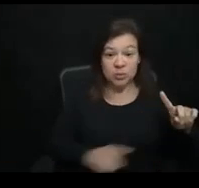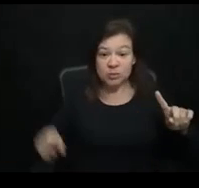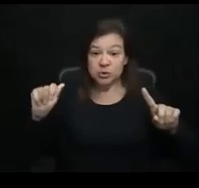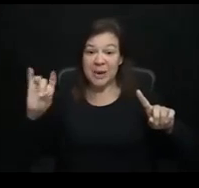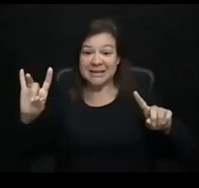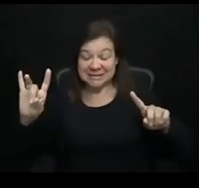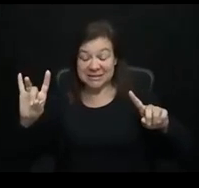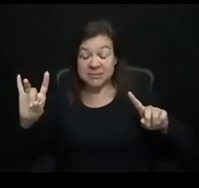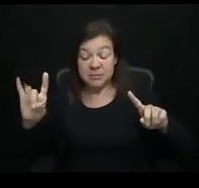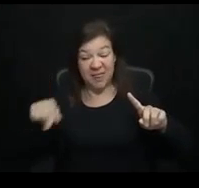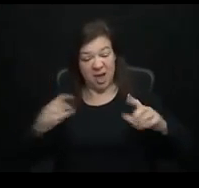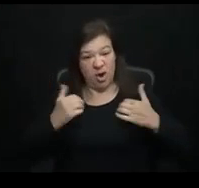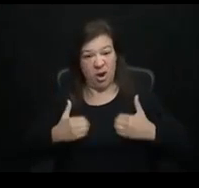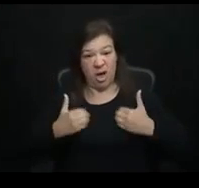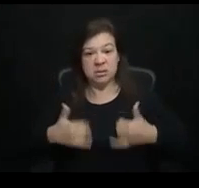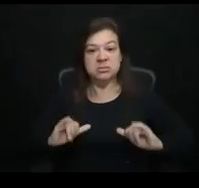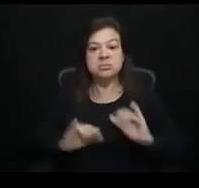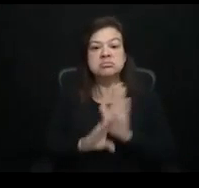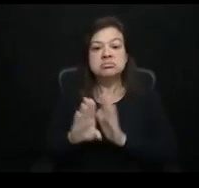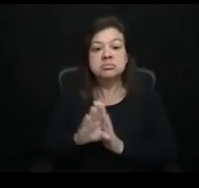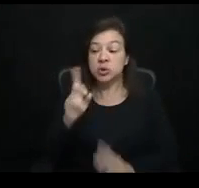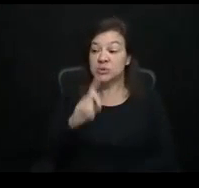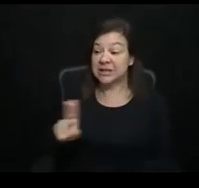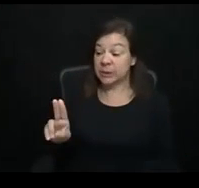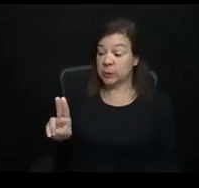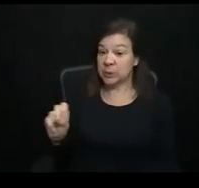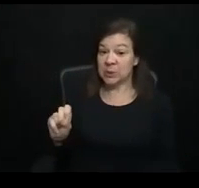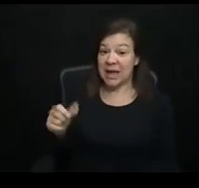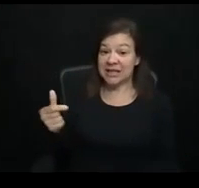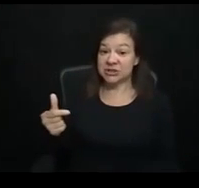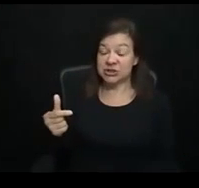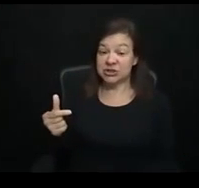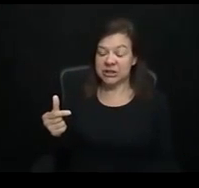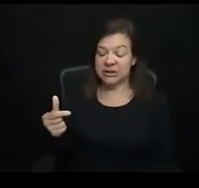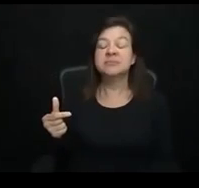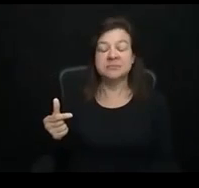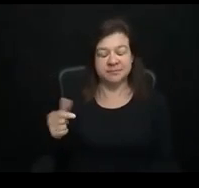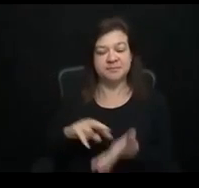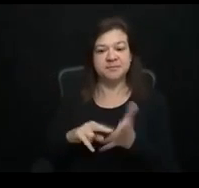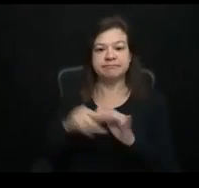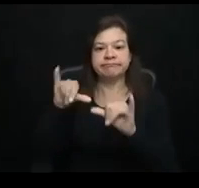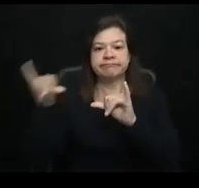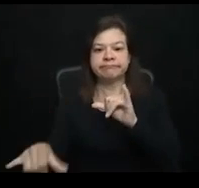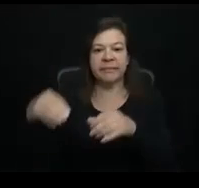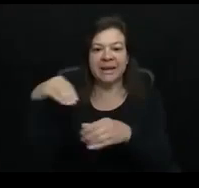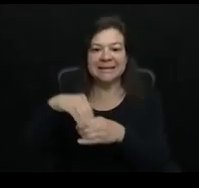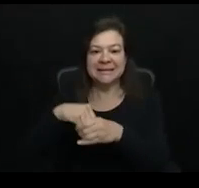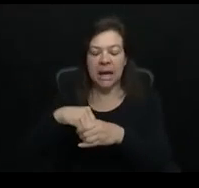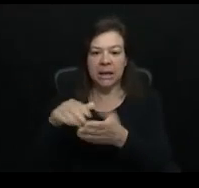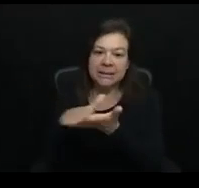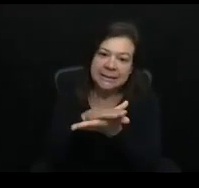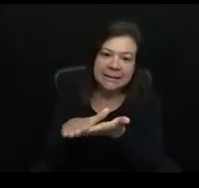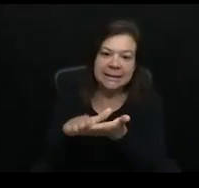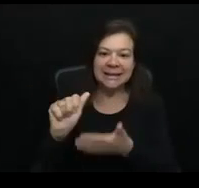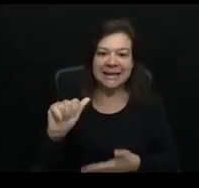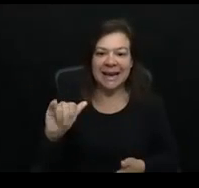forecast where you see USG, we really encourage you to seek shelter, clean air.